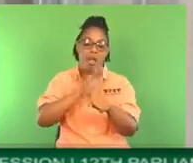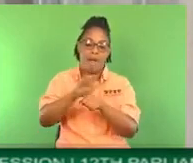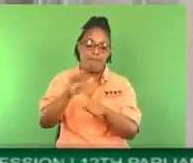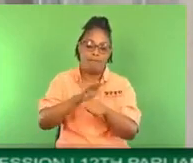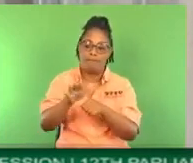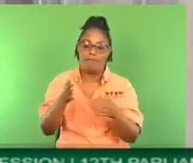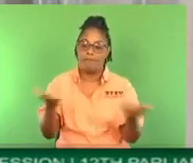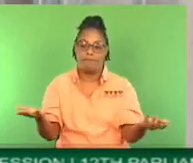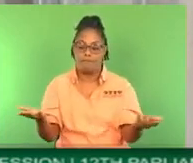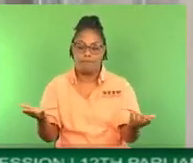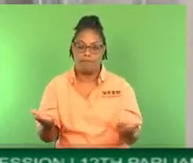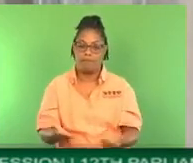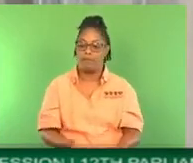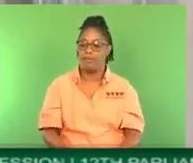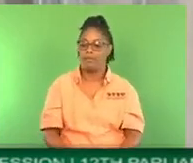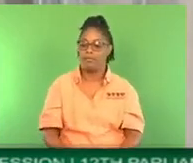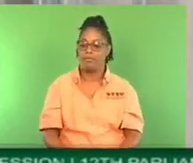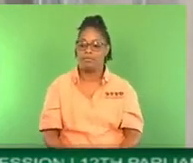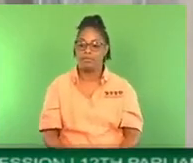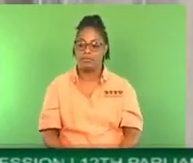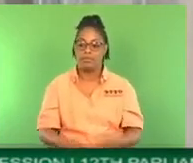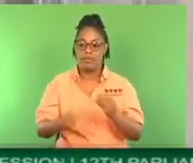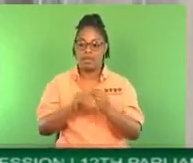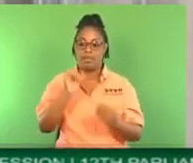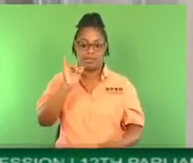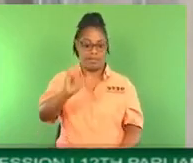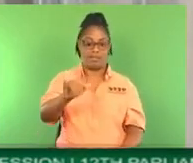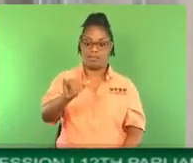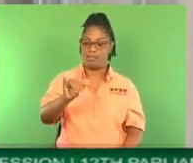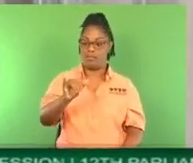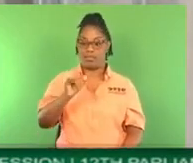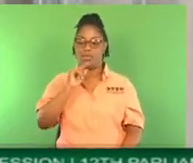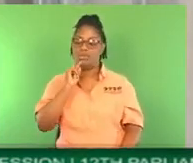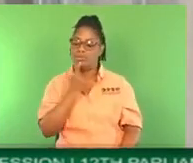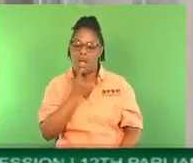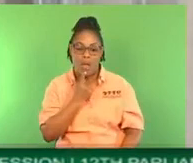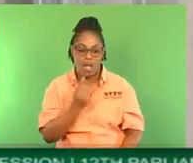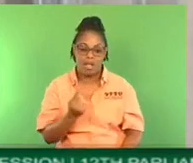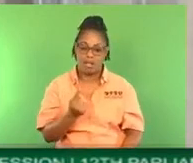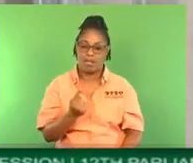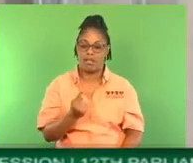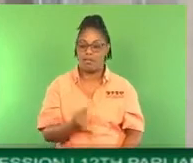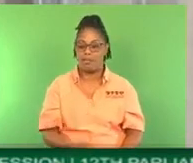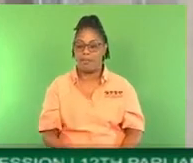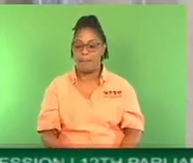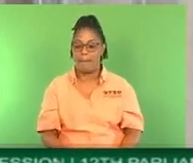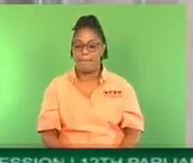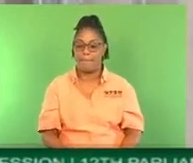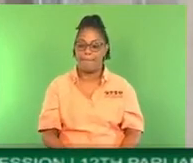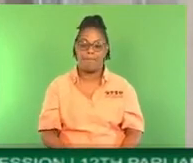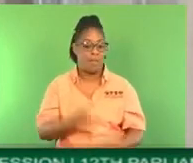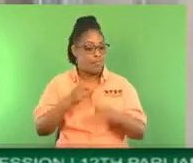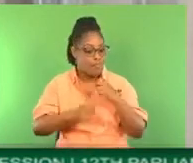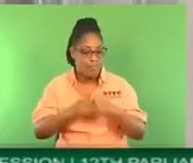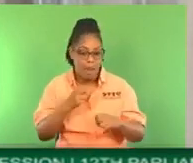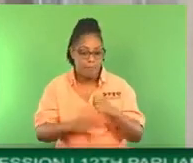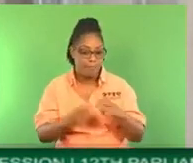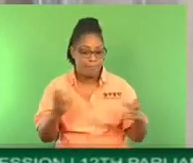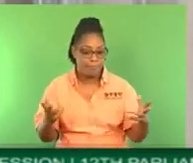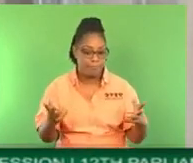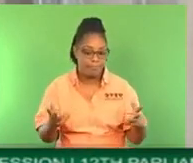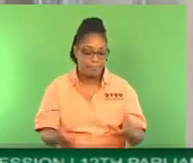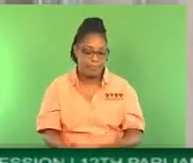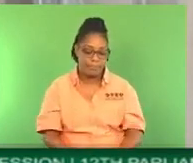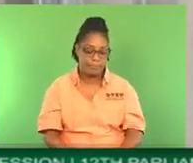you did not mention it, that is a sore point in that area of the peninsula. And finally, we have